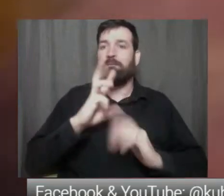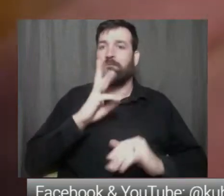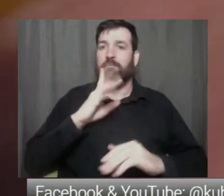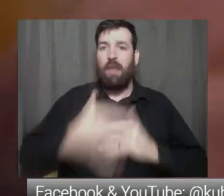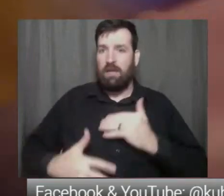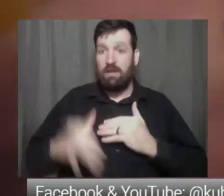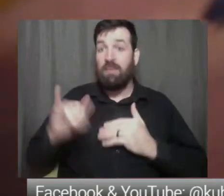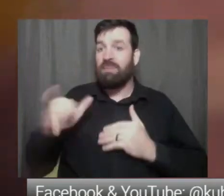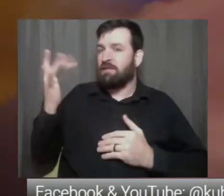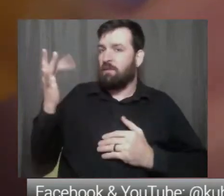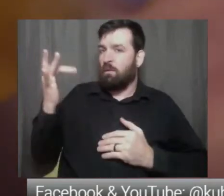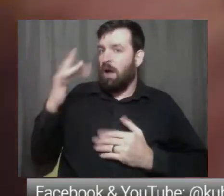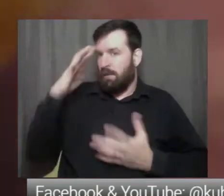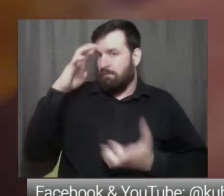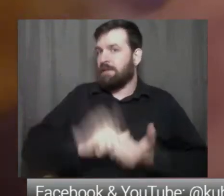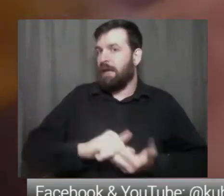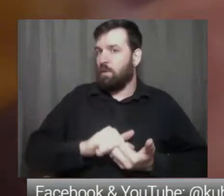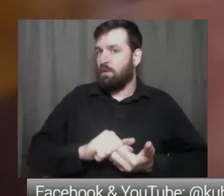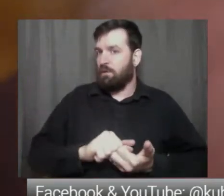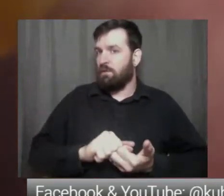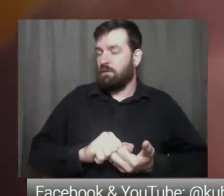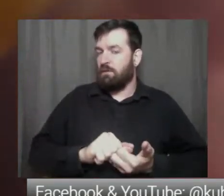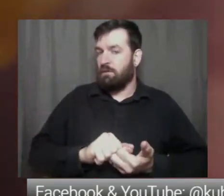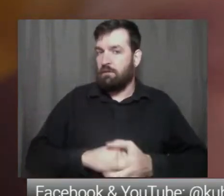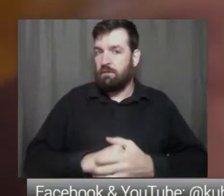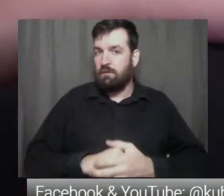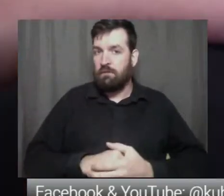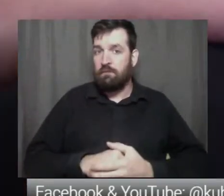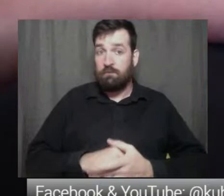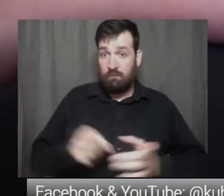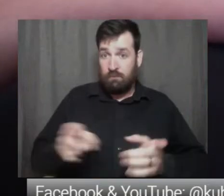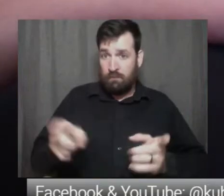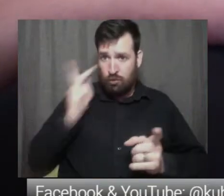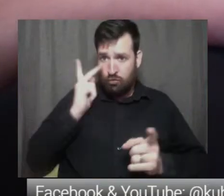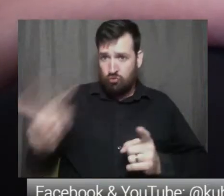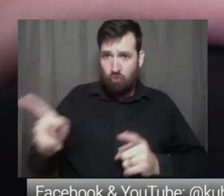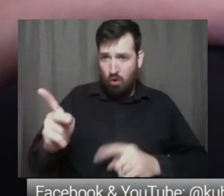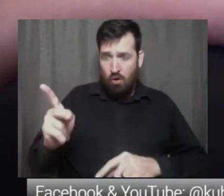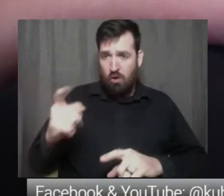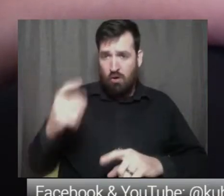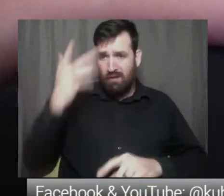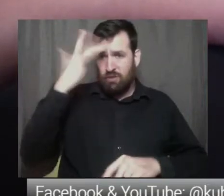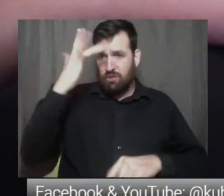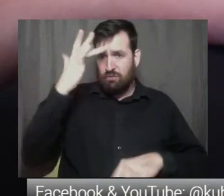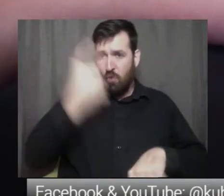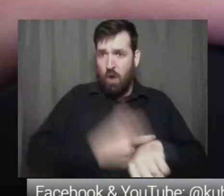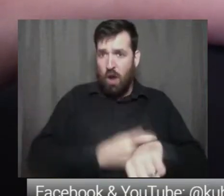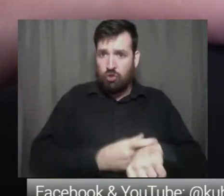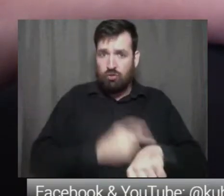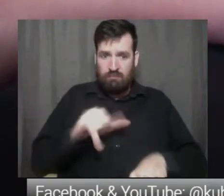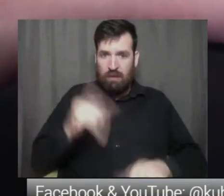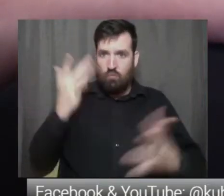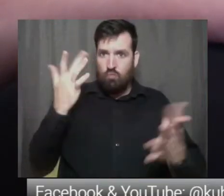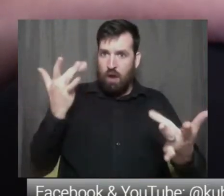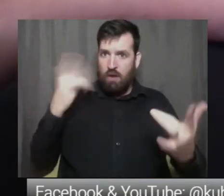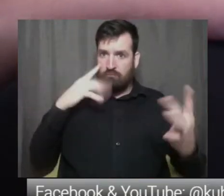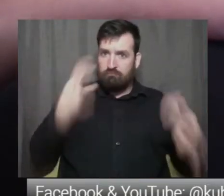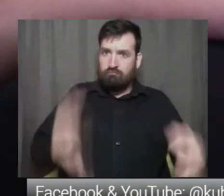probably why he passed out with the event. So was what you saw on Jeff's smartwatch what enabled you to make him what was called a priority